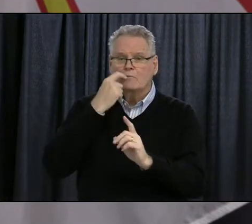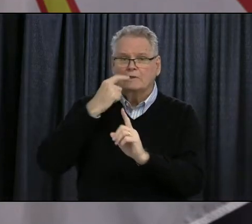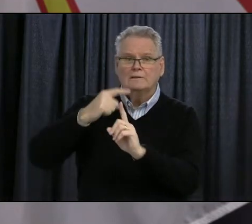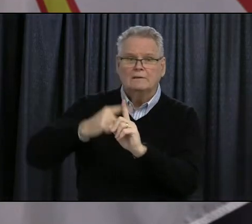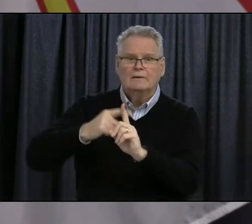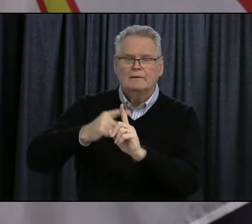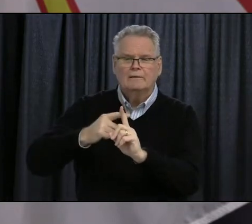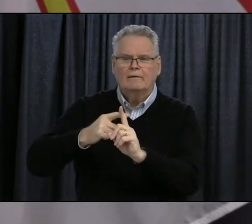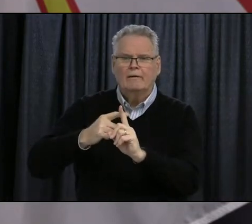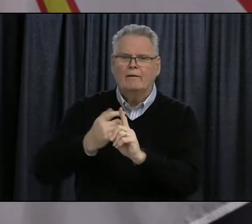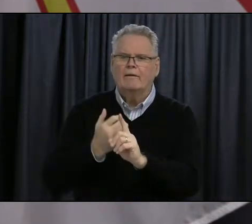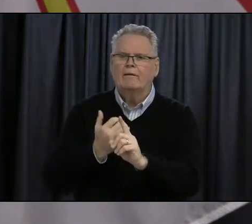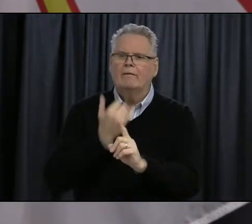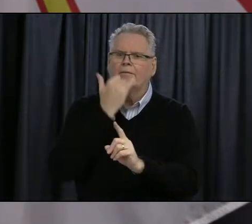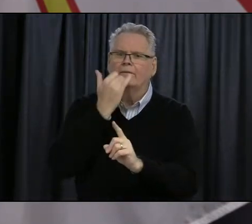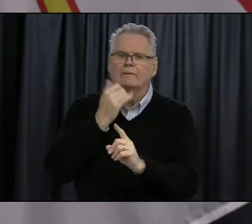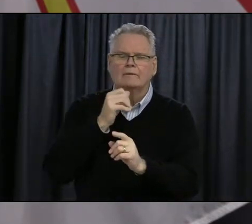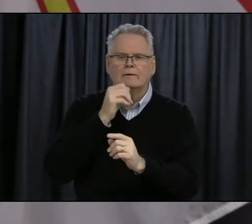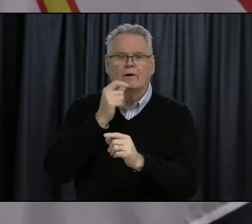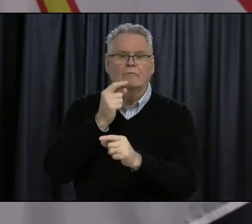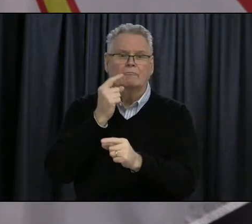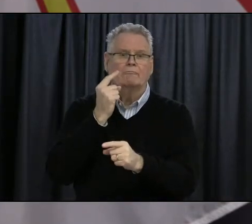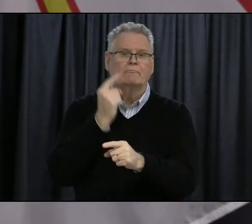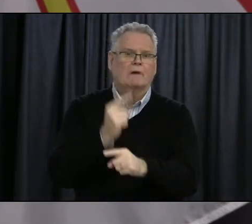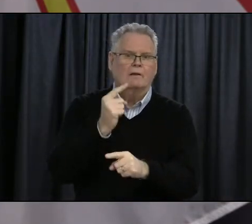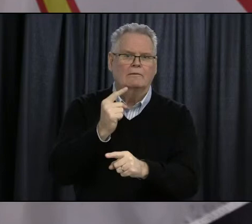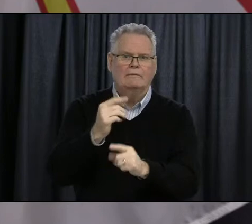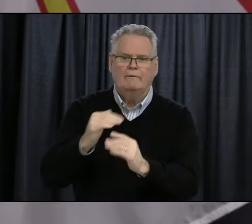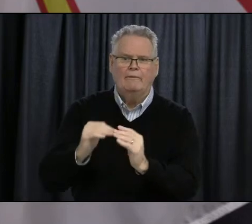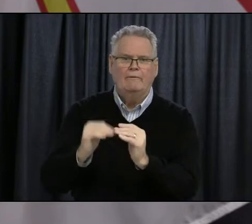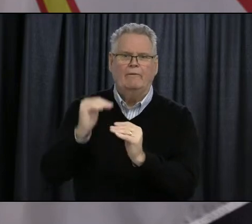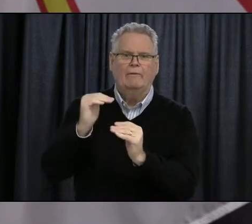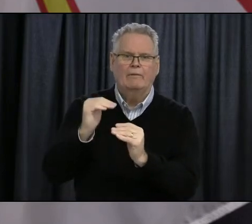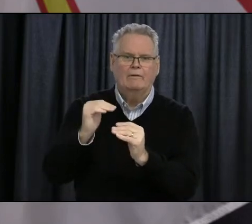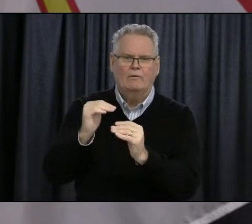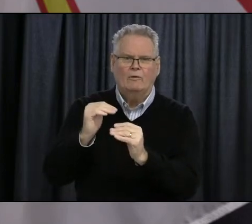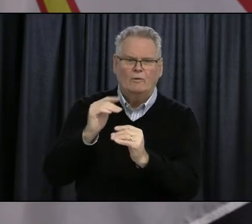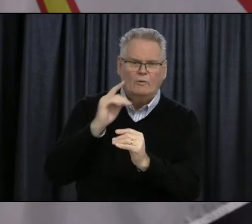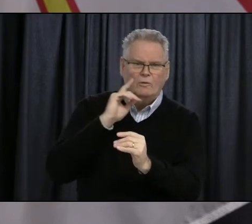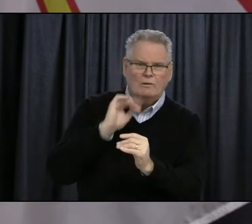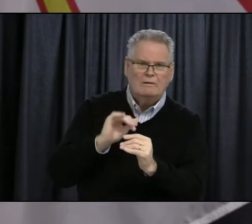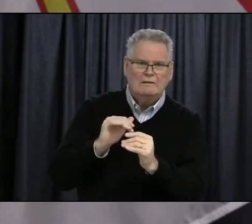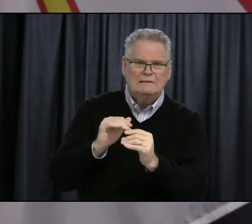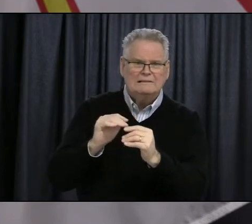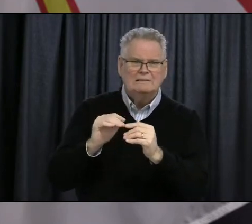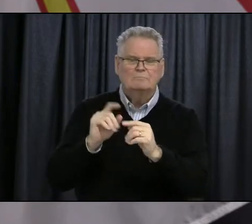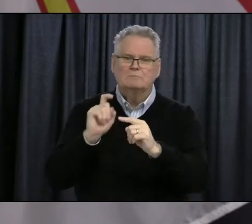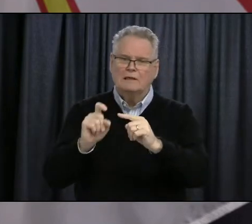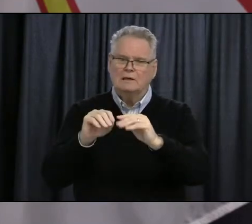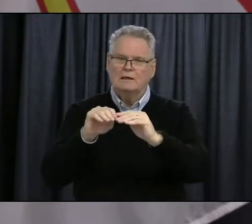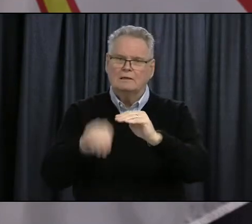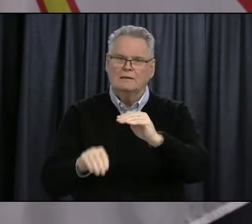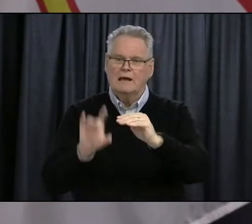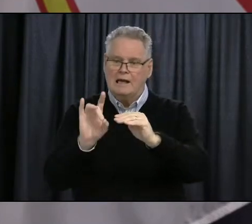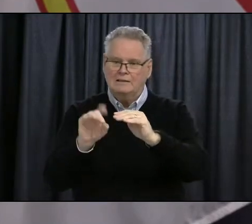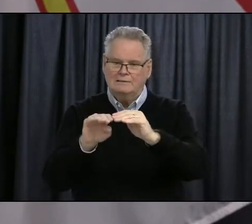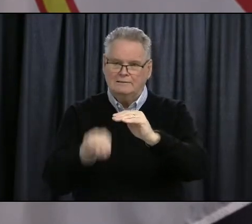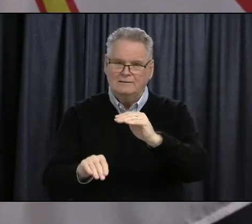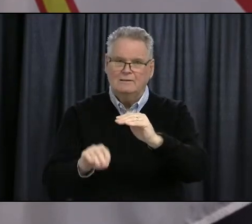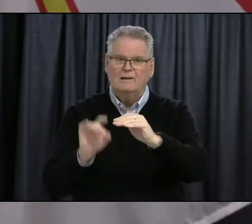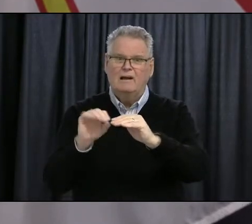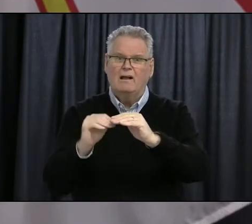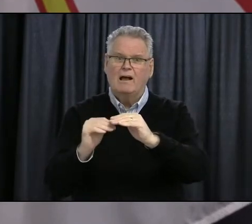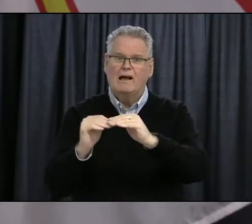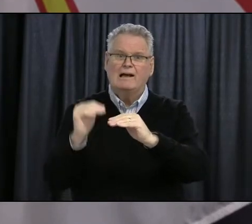as a cold chain break, and therefore we wanted the vaccine to be used within that 6-hour period. The vaccine was quite